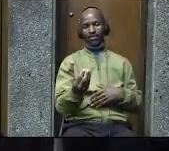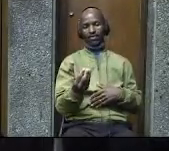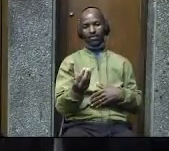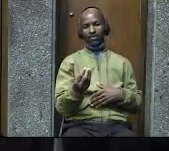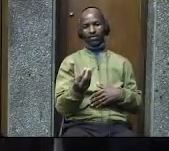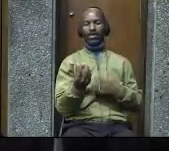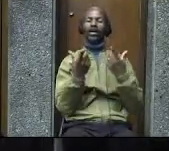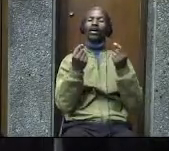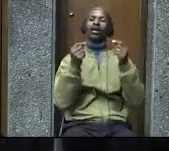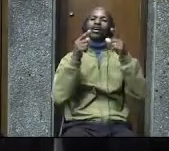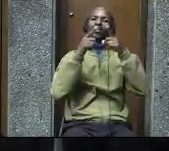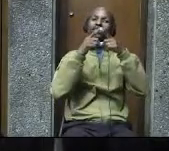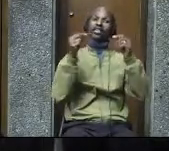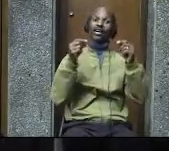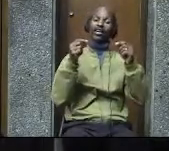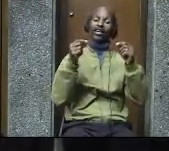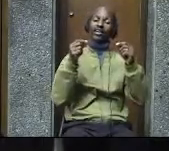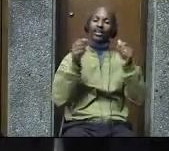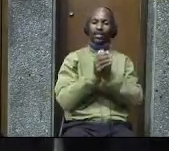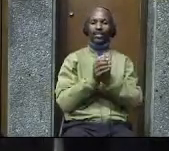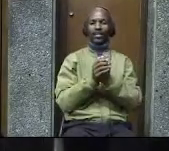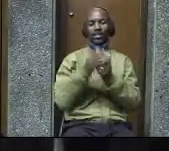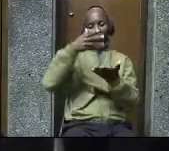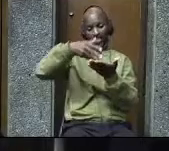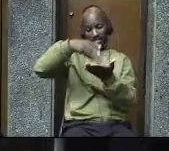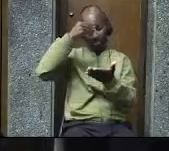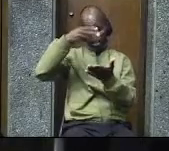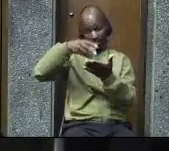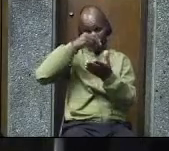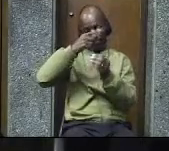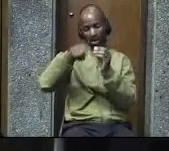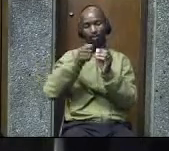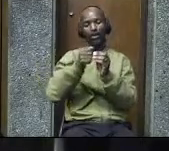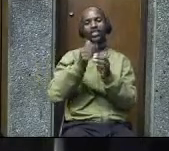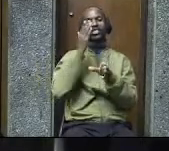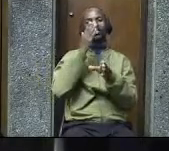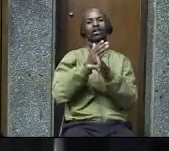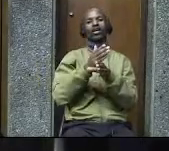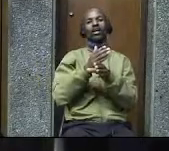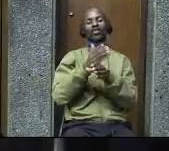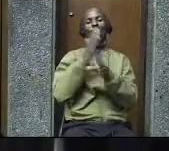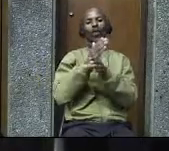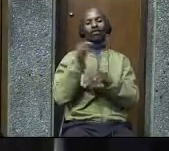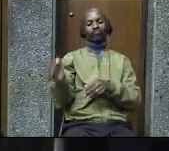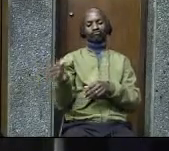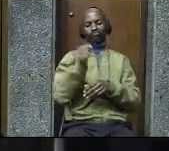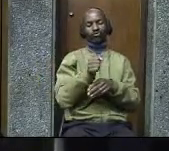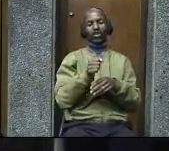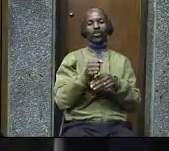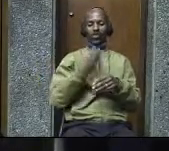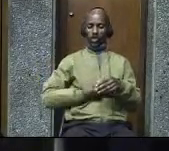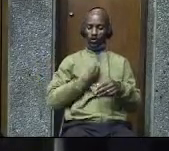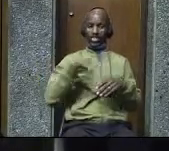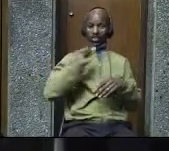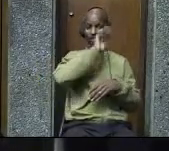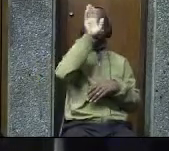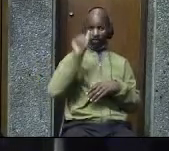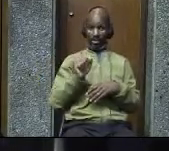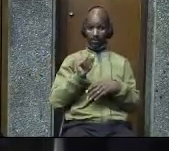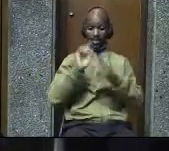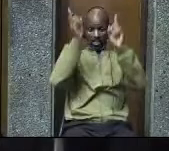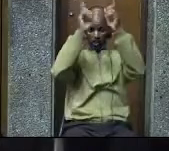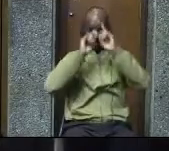I have done the feasibility study about the unemployment of the youth in South Africa, especially in the